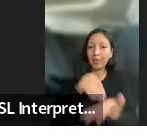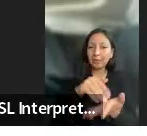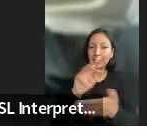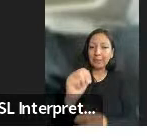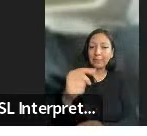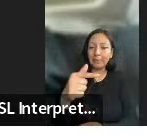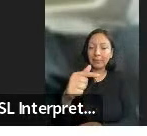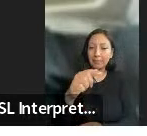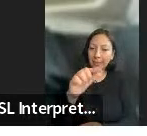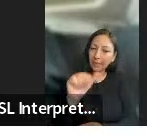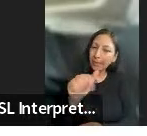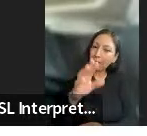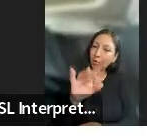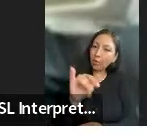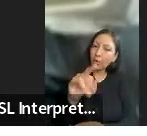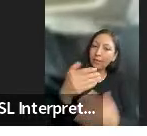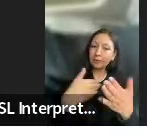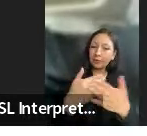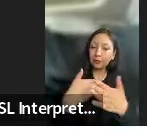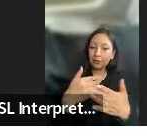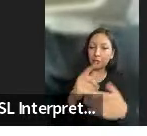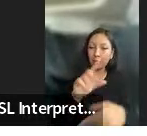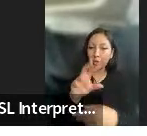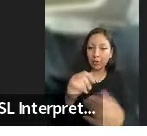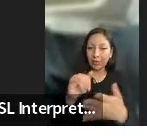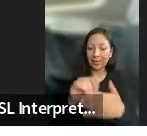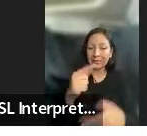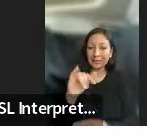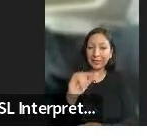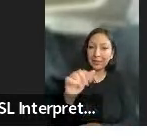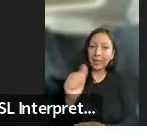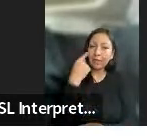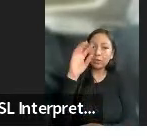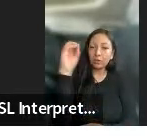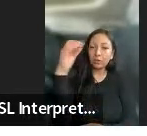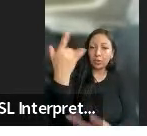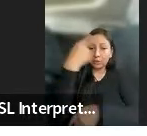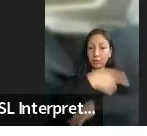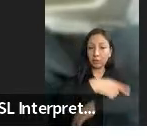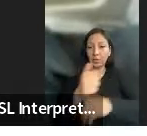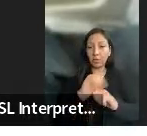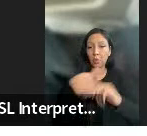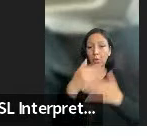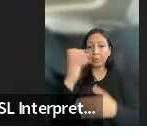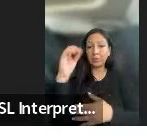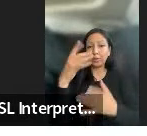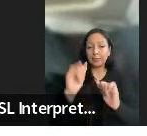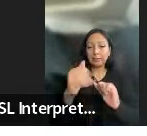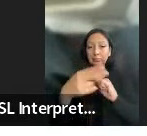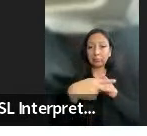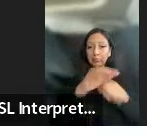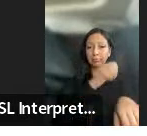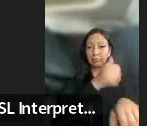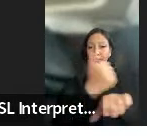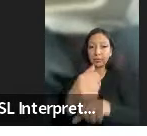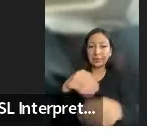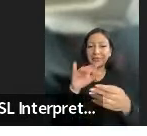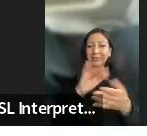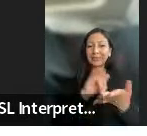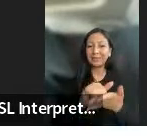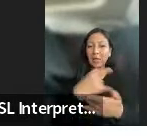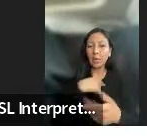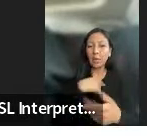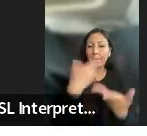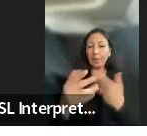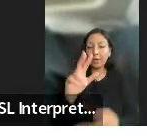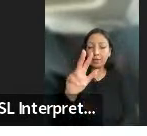goal by 2030. So that's a gigawatt of solar. And to date, with all the solar that's ever been installed in New York City, we are maybe a third